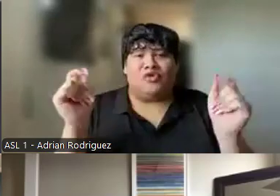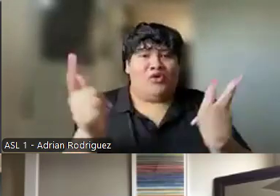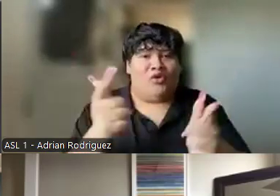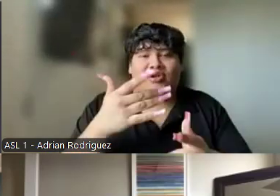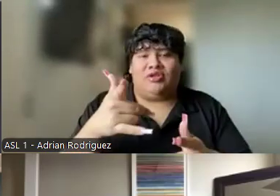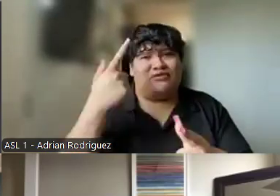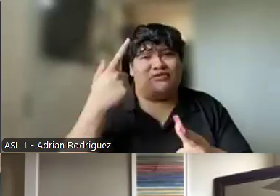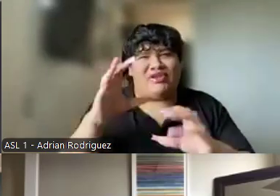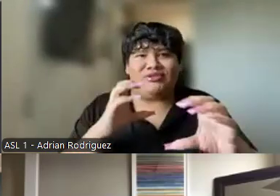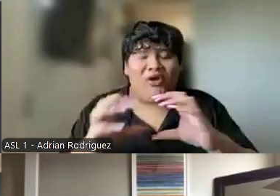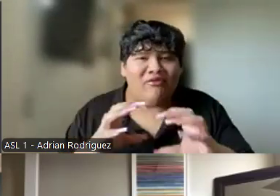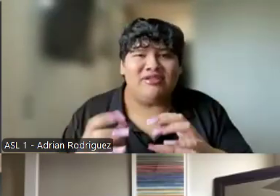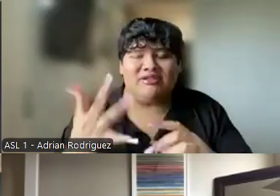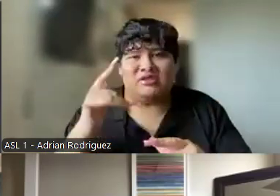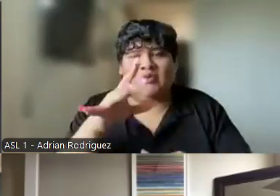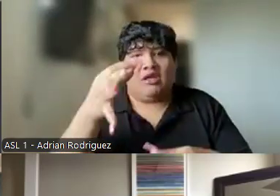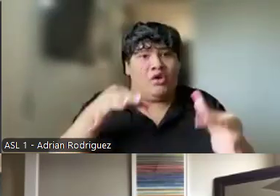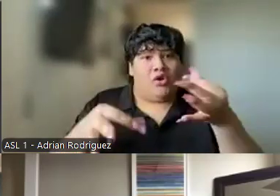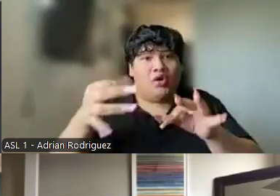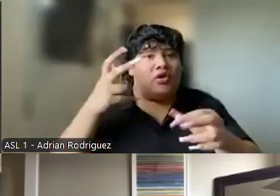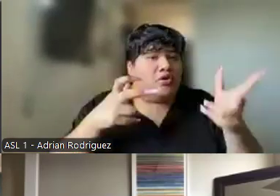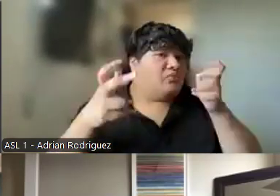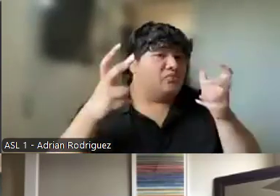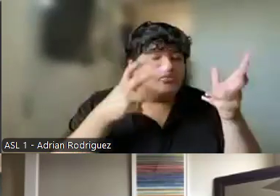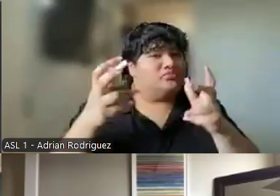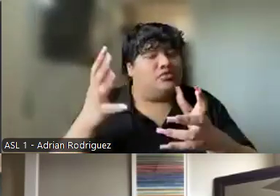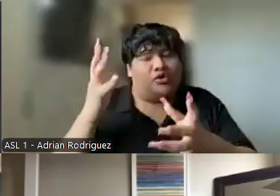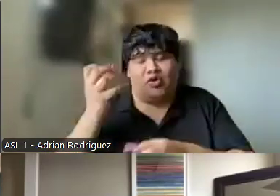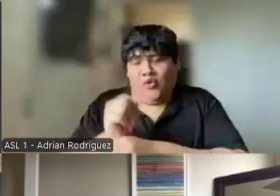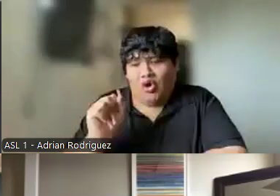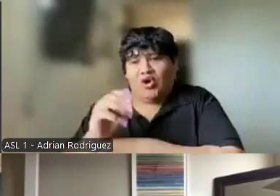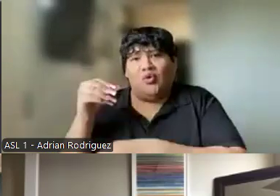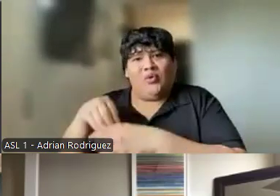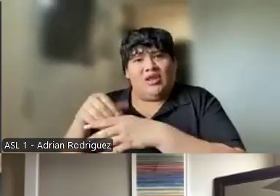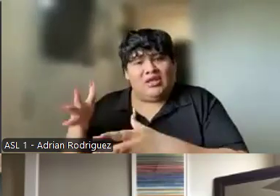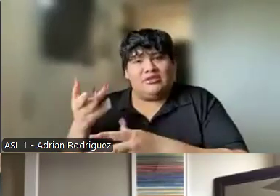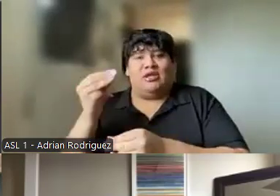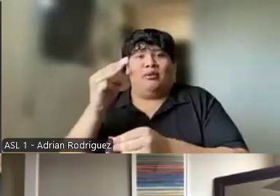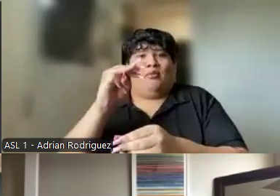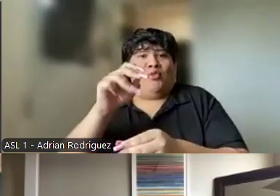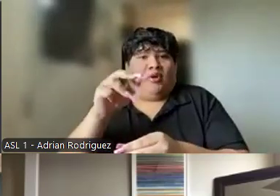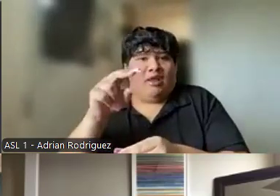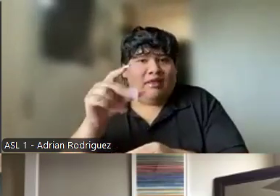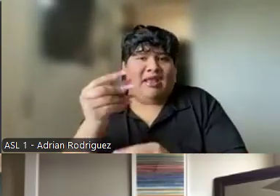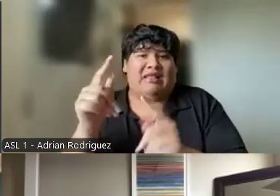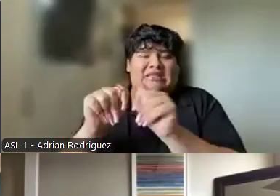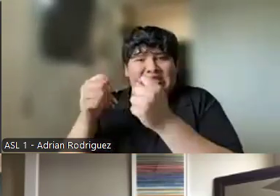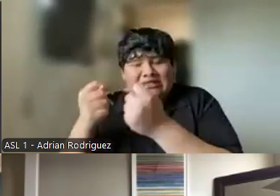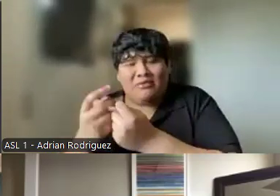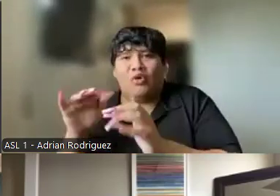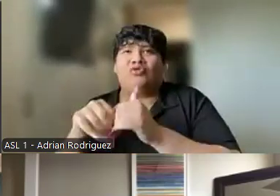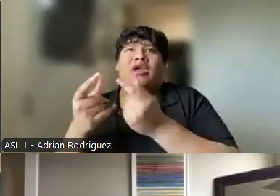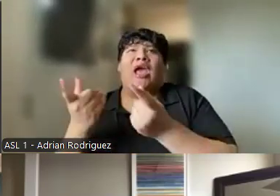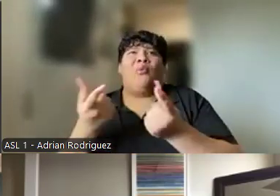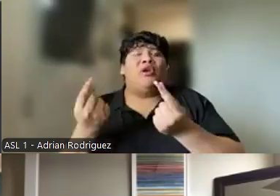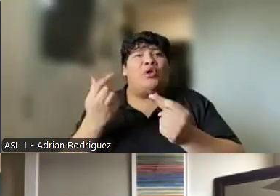much because we basically take all these great comments and then work with Miranda and team to say, okay, so how are we gonna, put